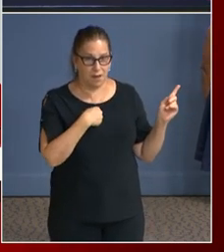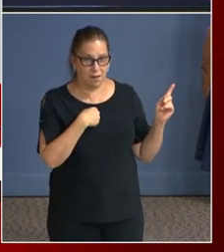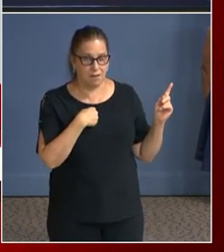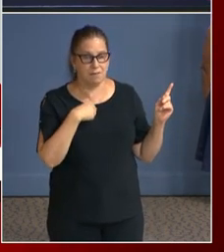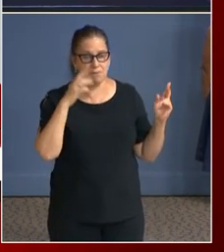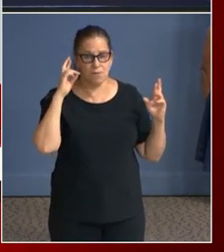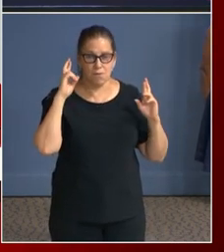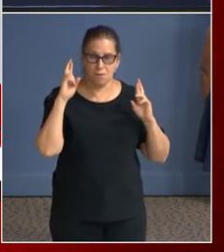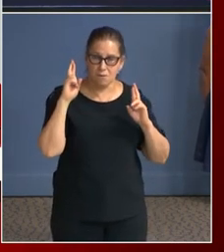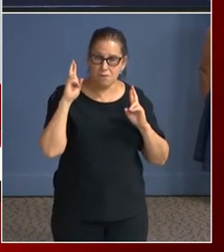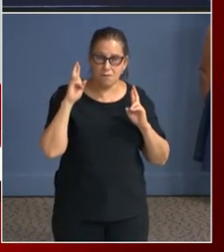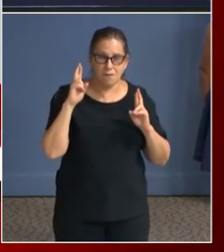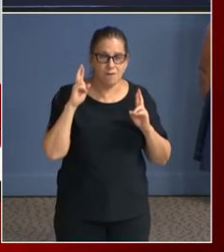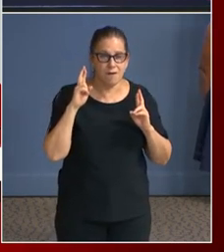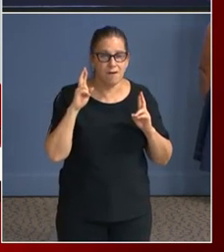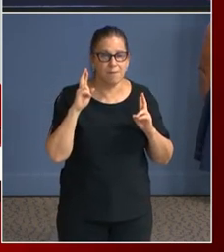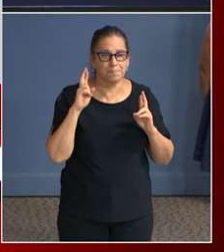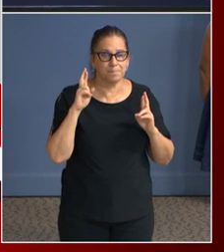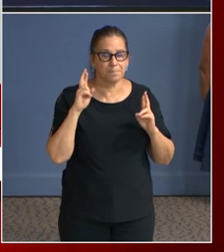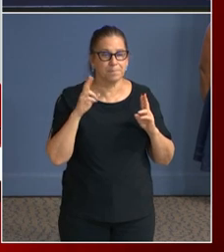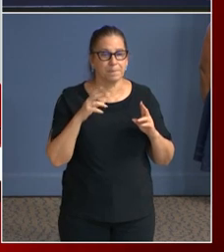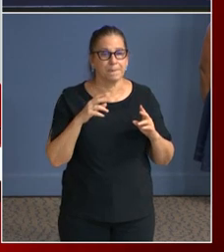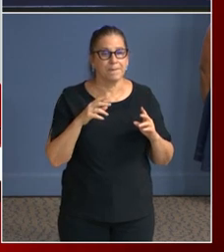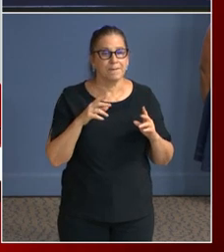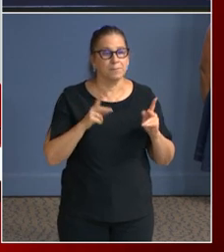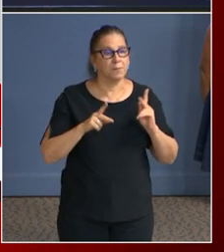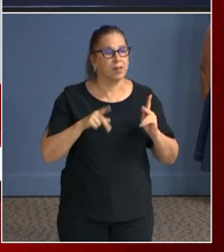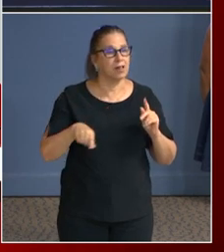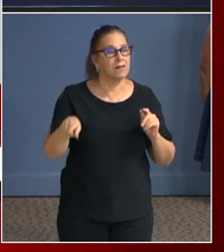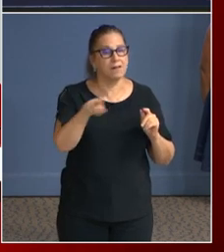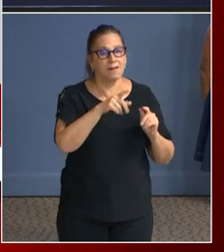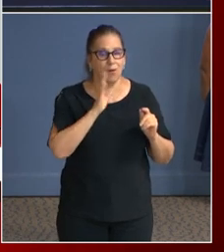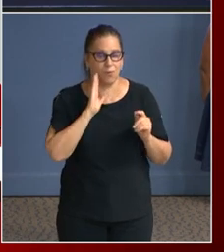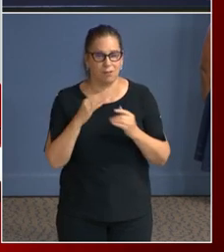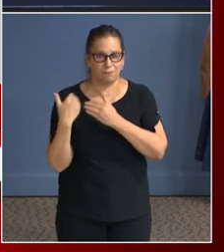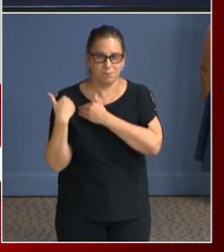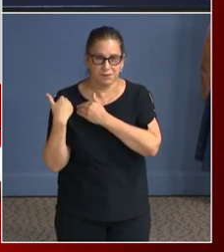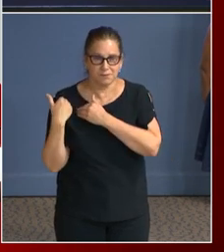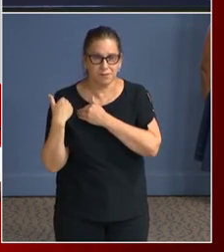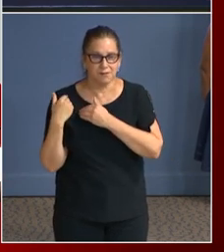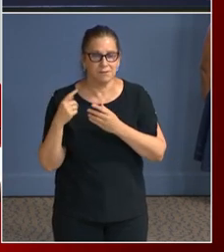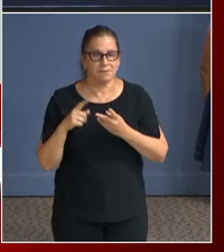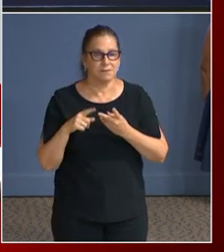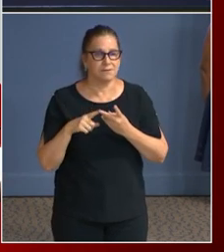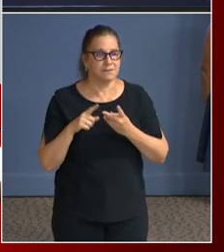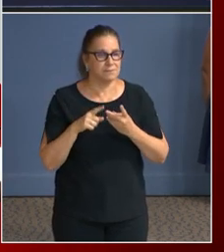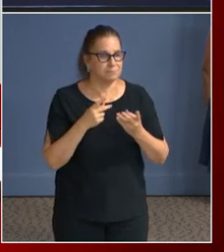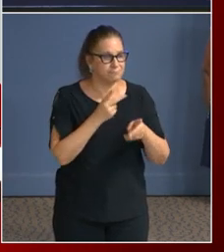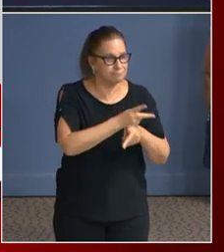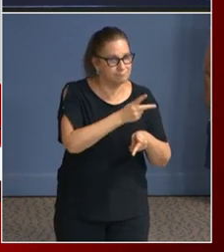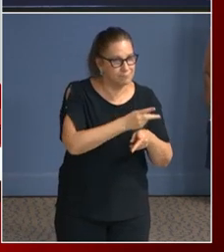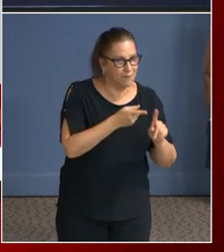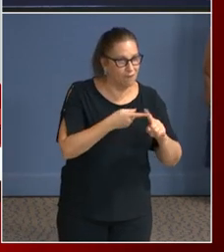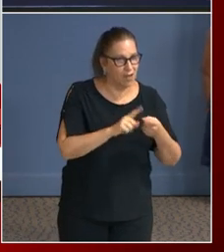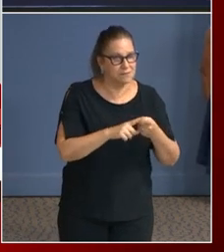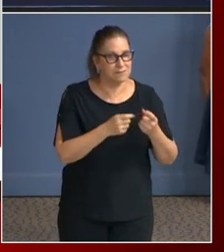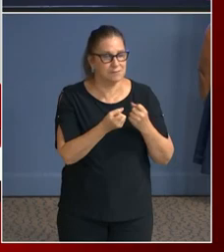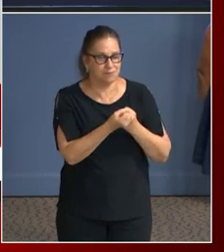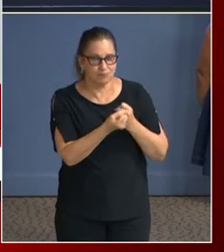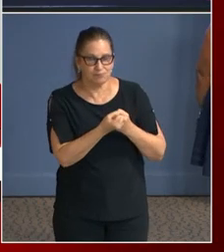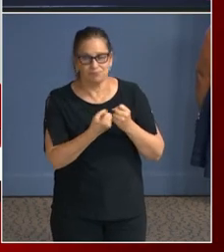that you will act responsibly and continue to take care of yourself while looking out for your friends and neighbors in these unique times. Thank